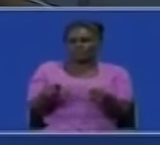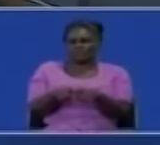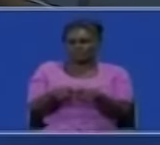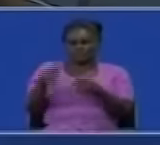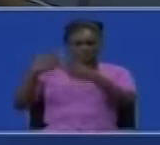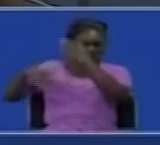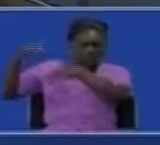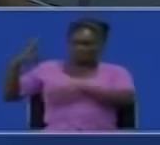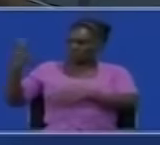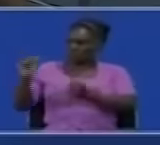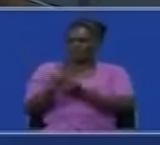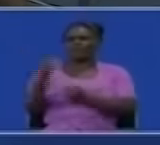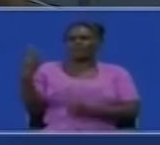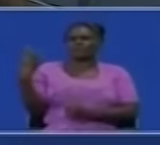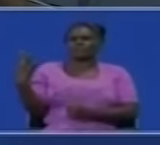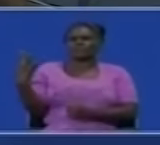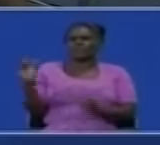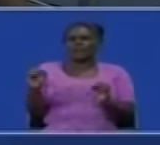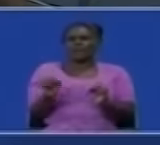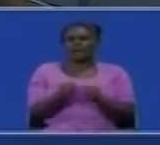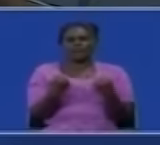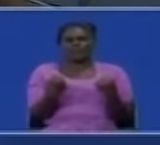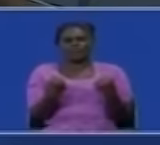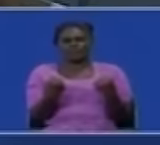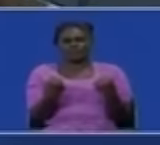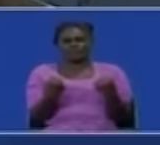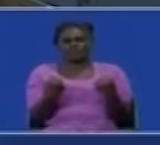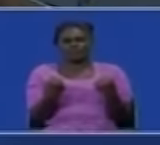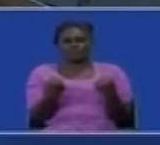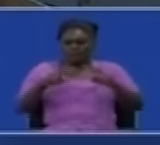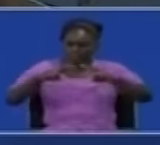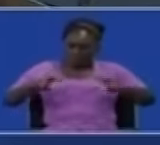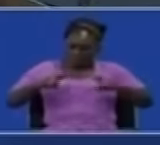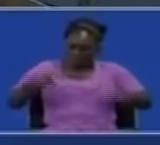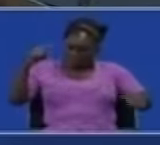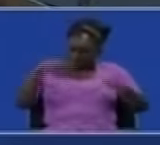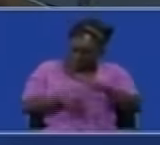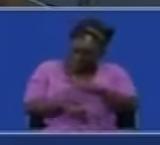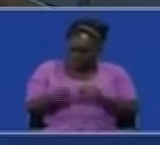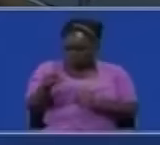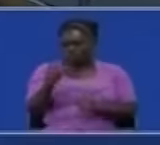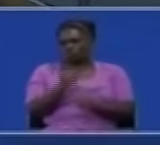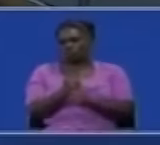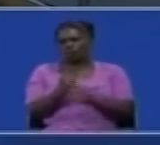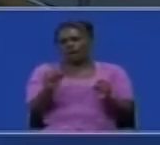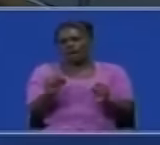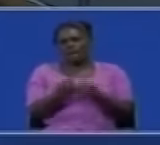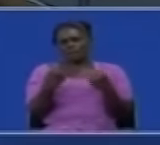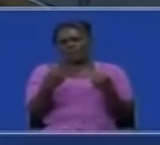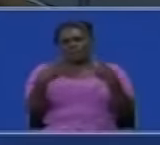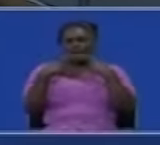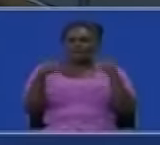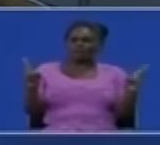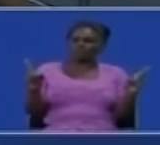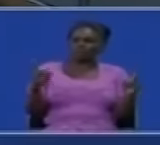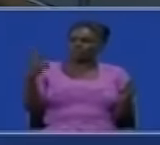history, 2013, what happened there. You did an extensive investigative piece on this. Yeah. What happened with the results